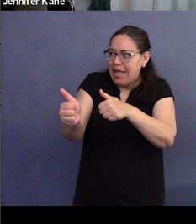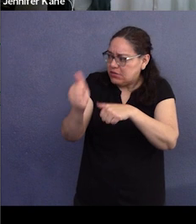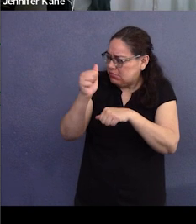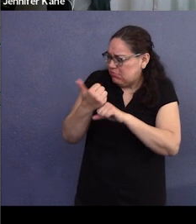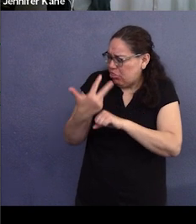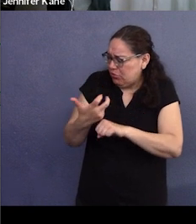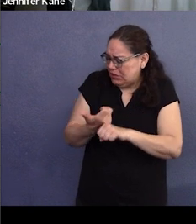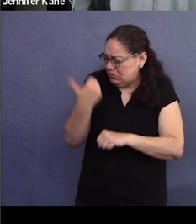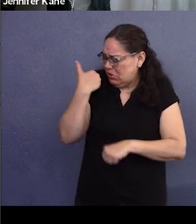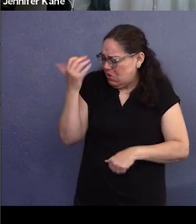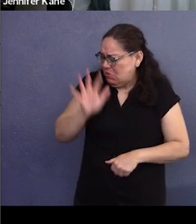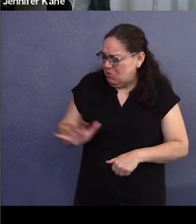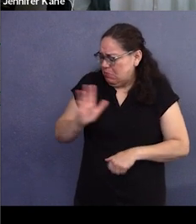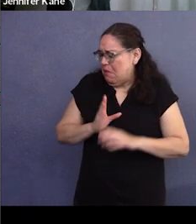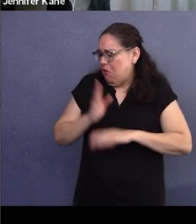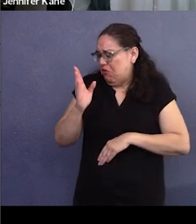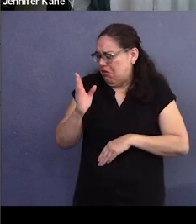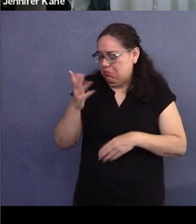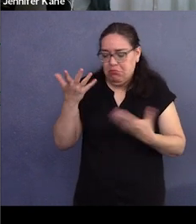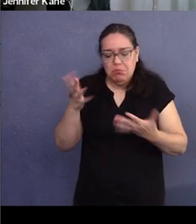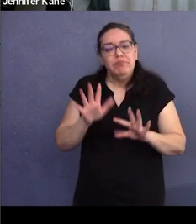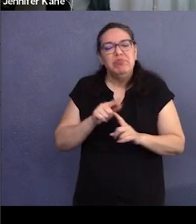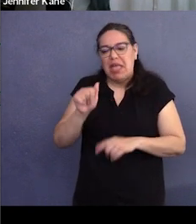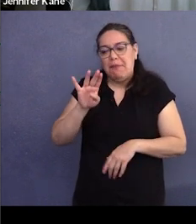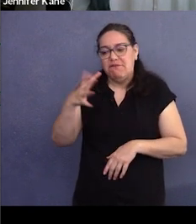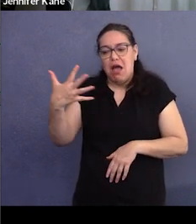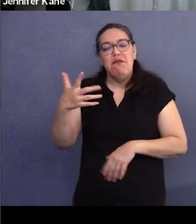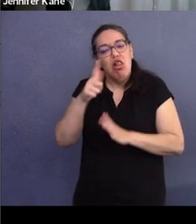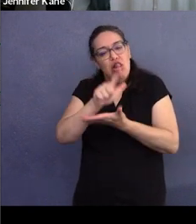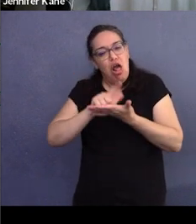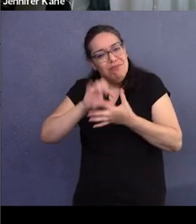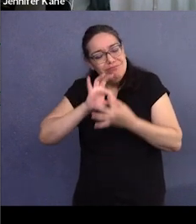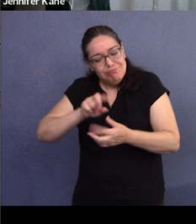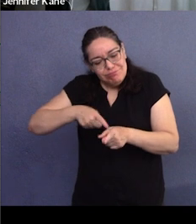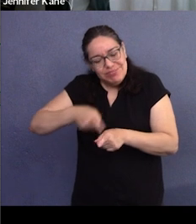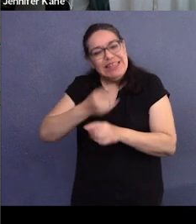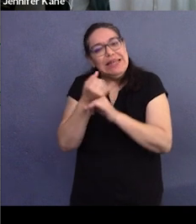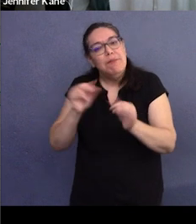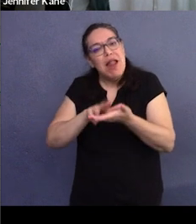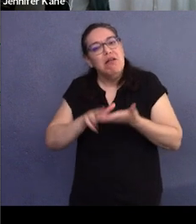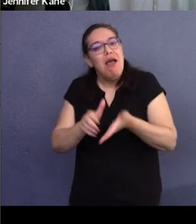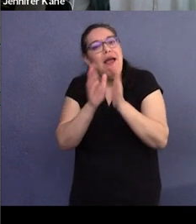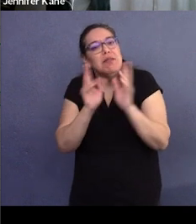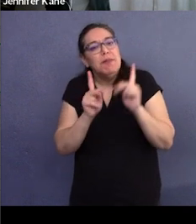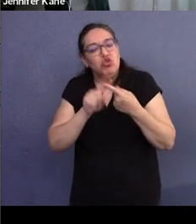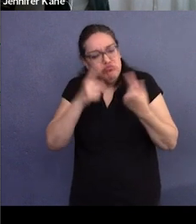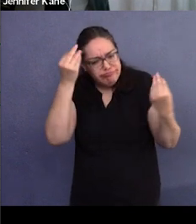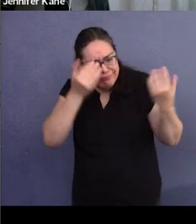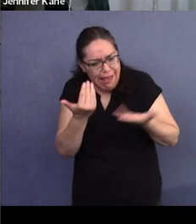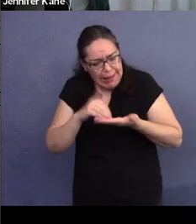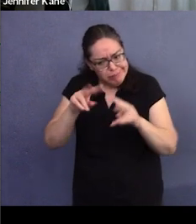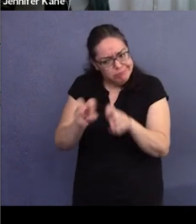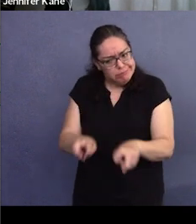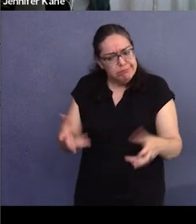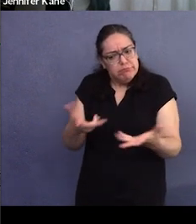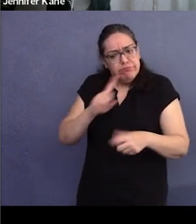more, in which it really asked people to reconsider what is someone who is a contract worker and